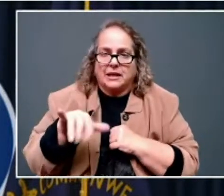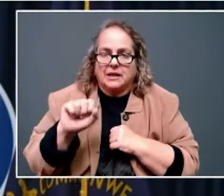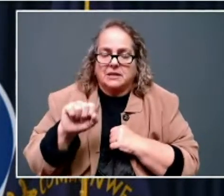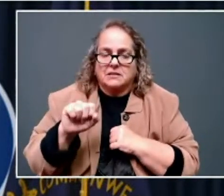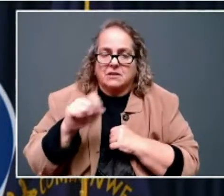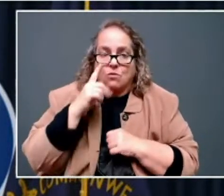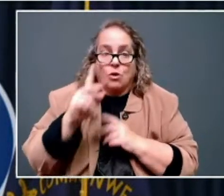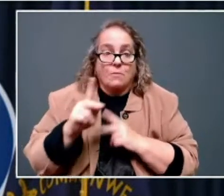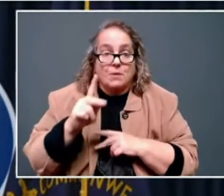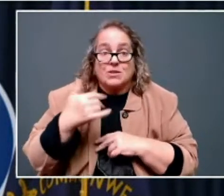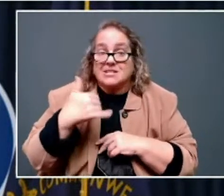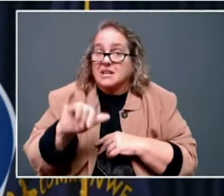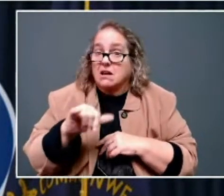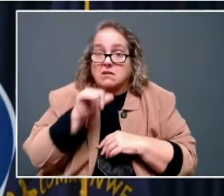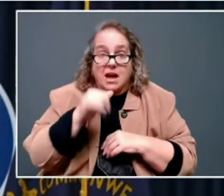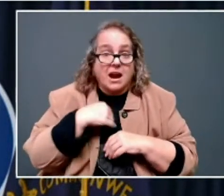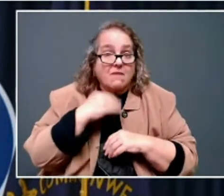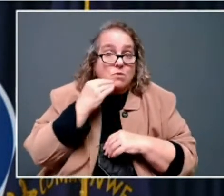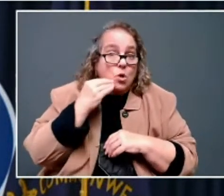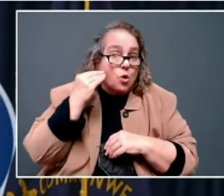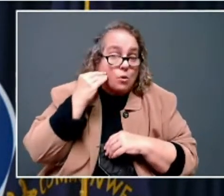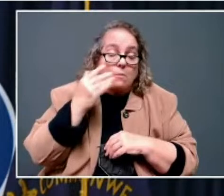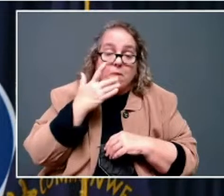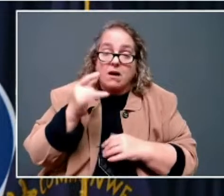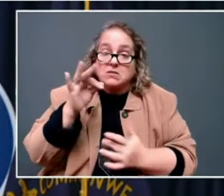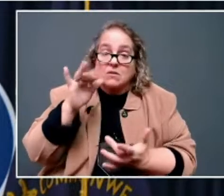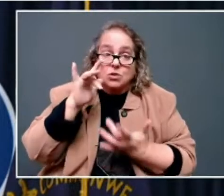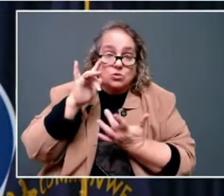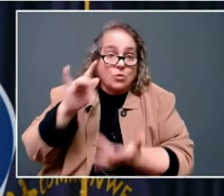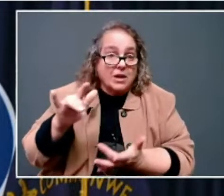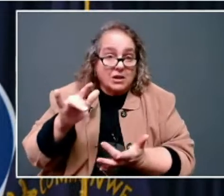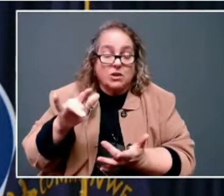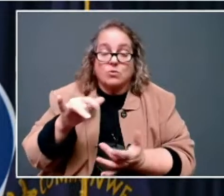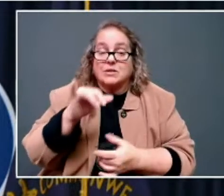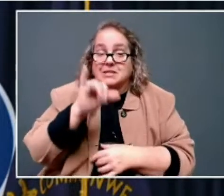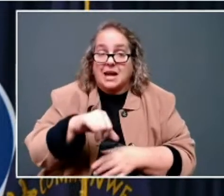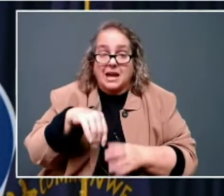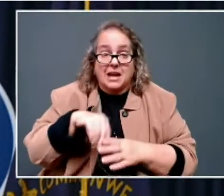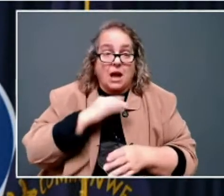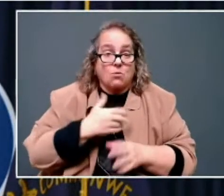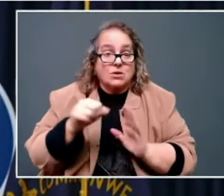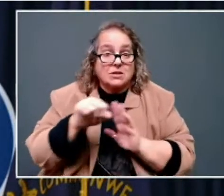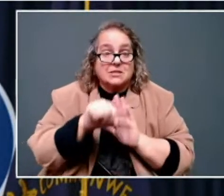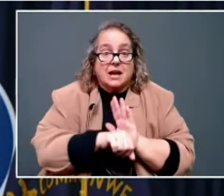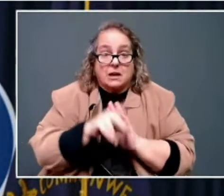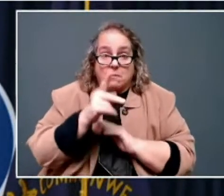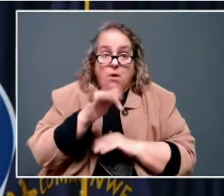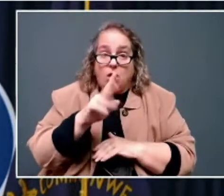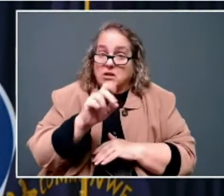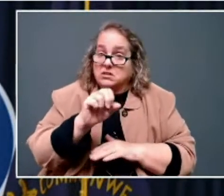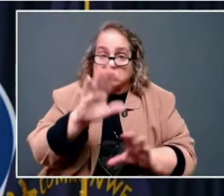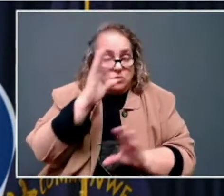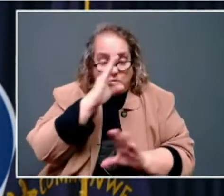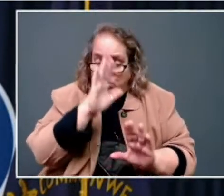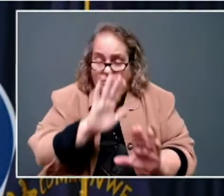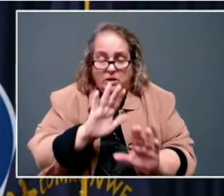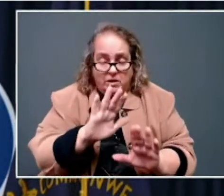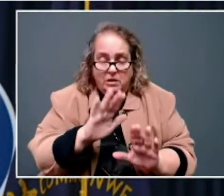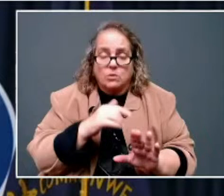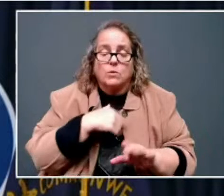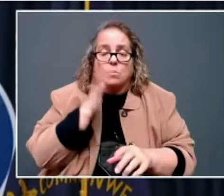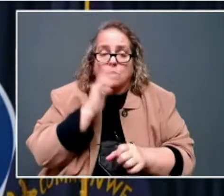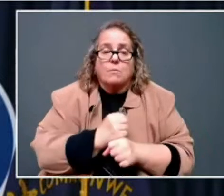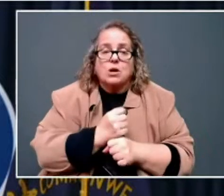displaced because of the tornadoes staying in our state parks, we got you. We're going to make sure that we can make